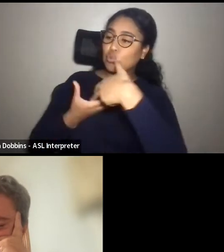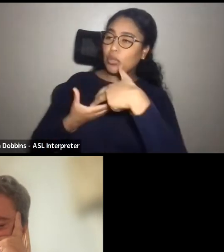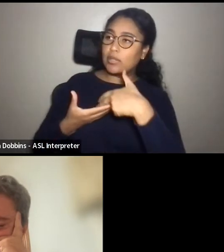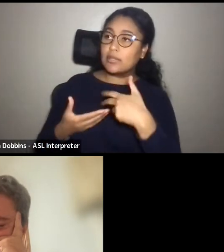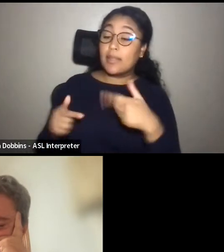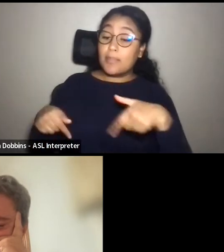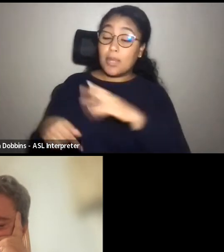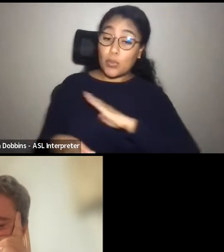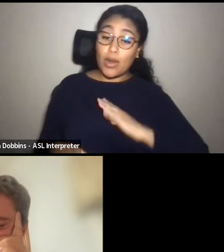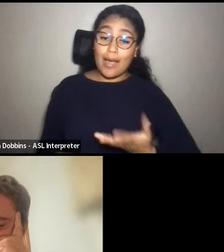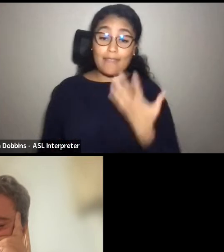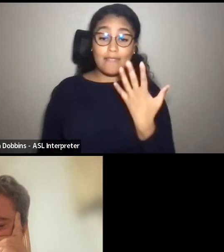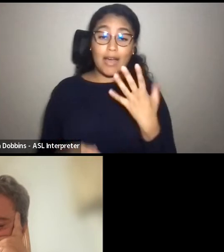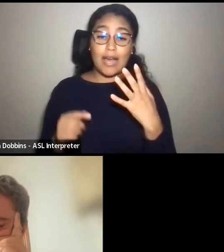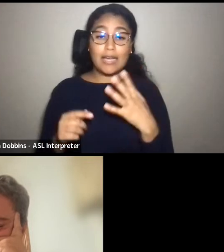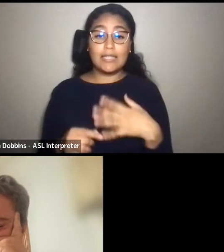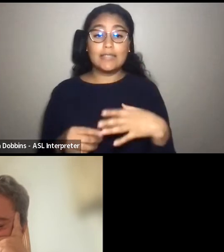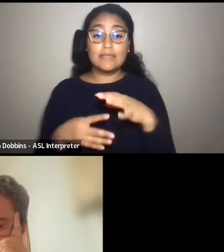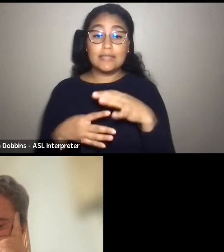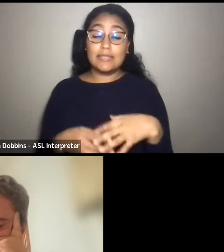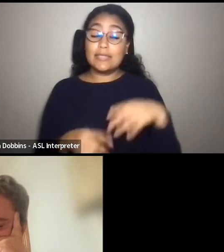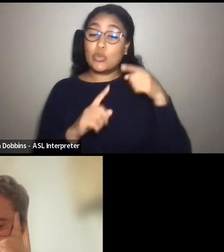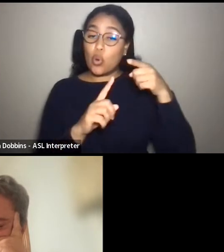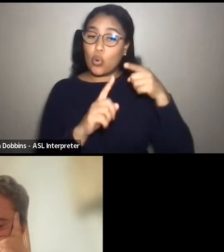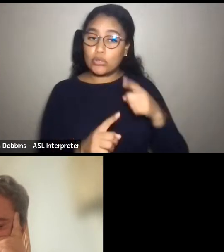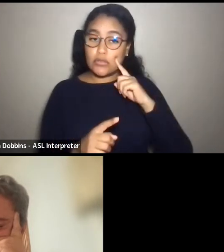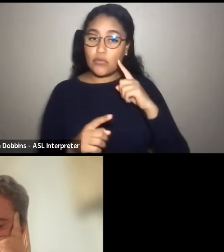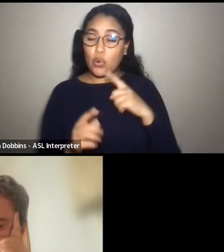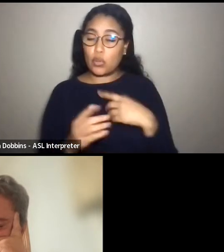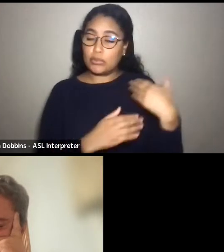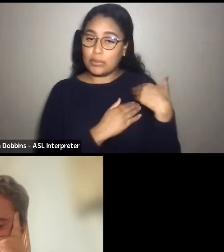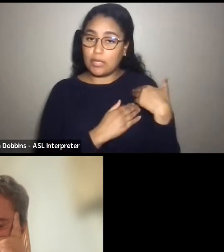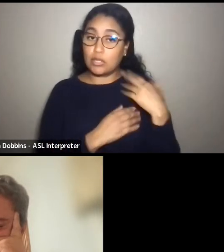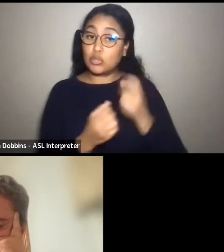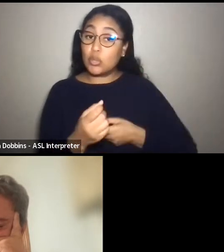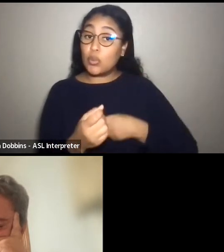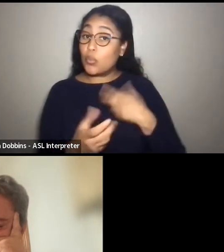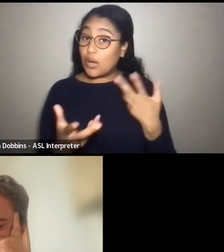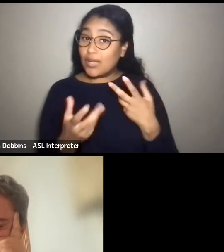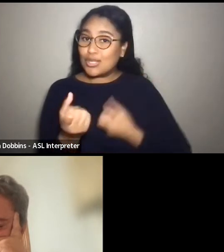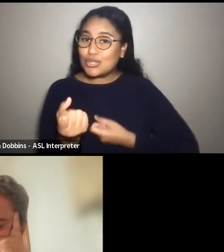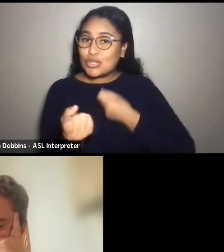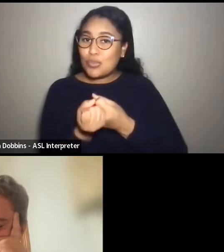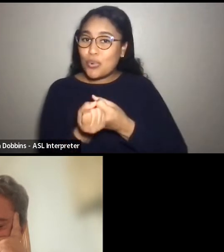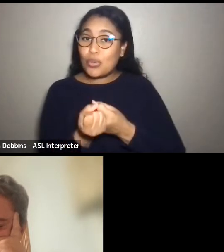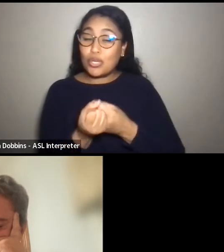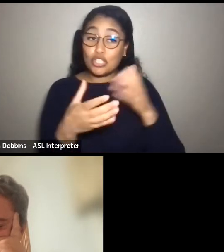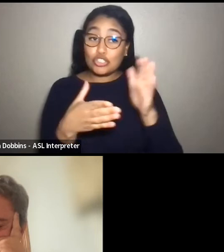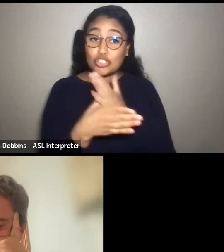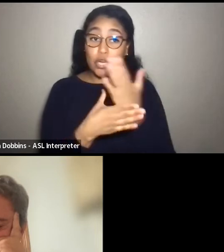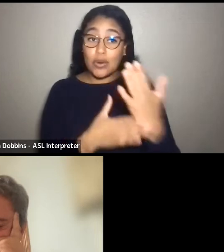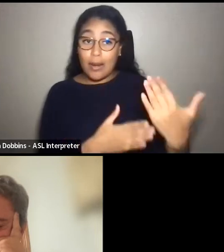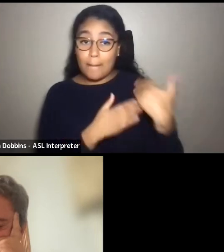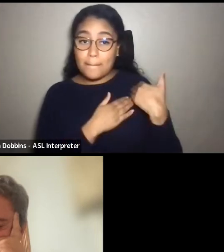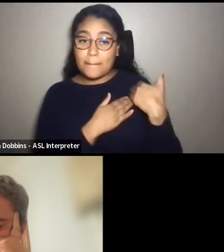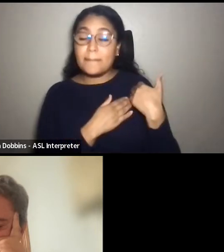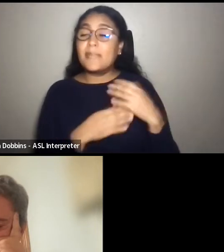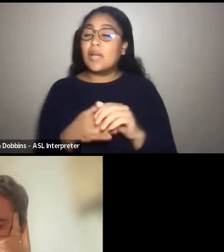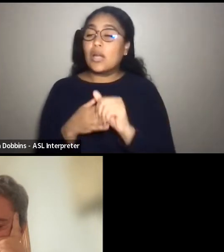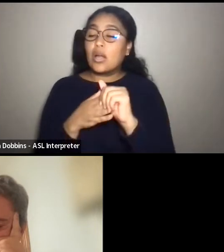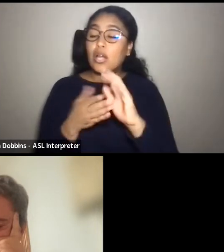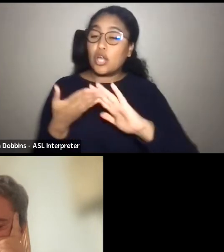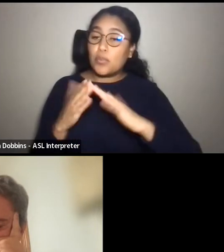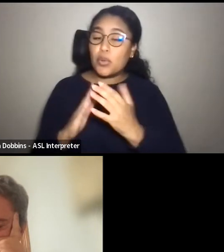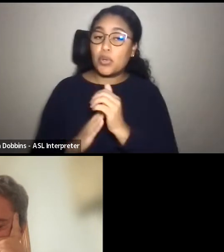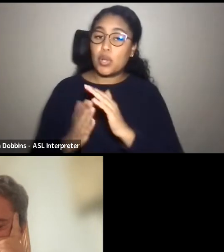board has 5 stated responsibilities, among which are providing support, ensuring accountability, and providing community leadership as